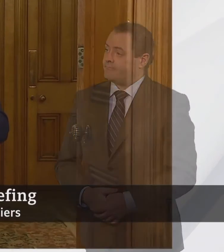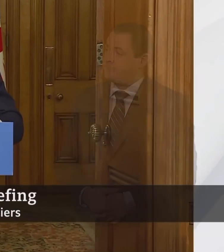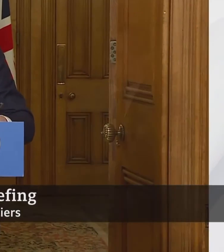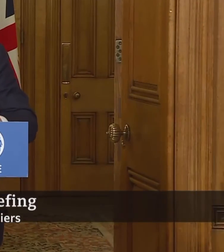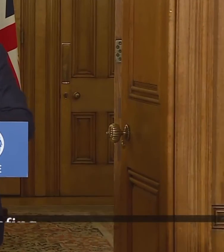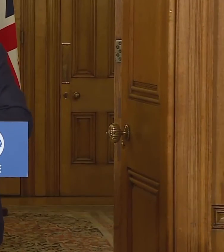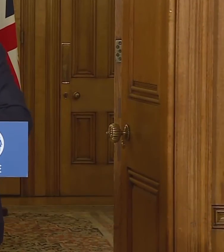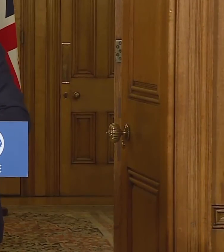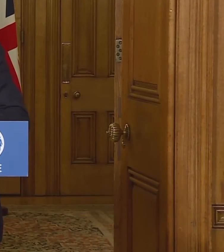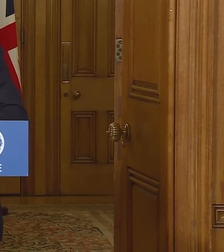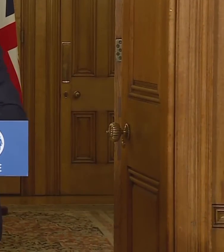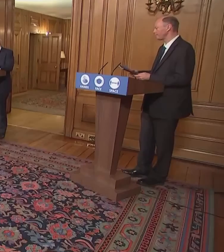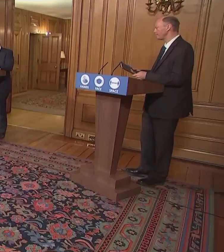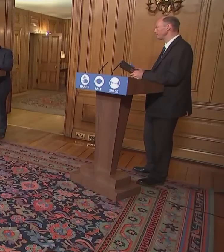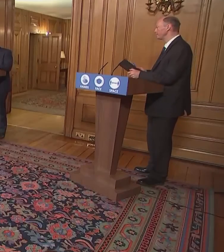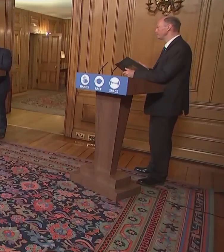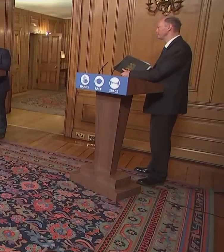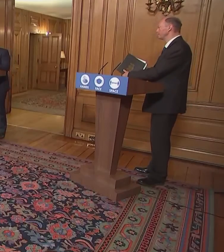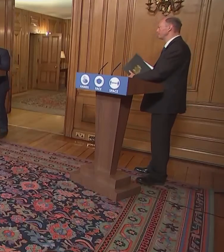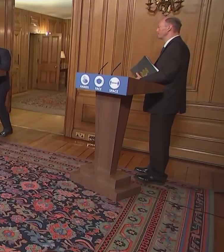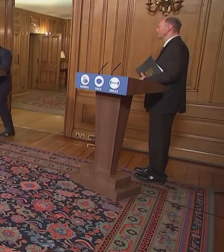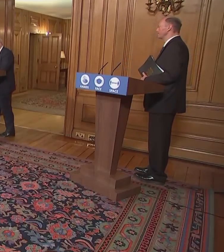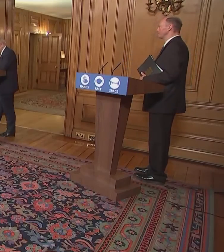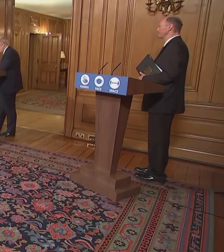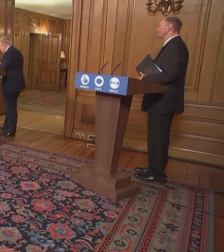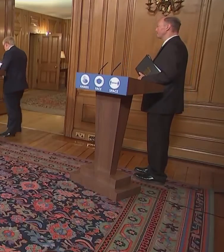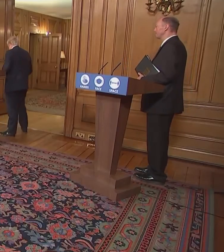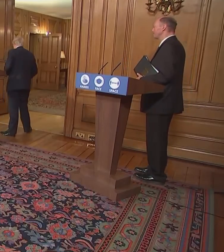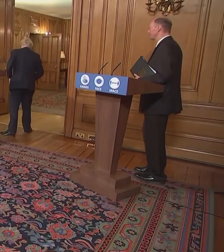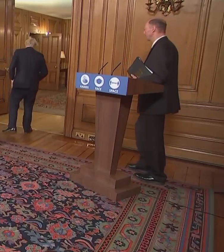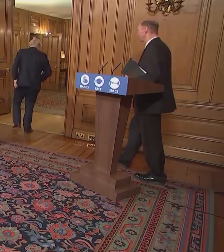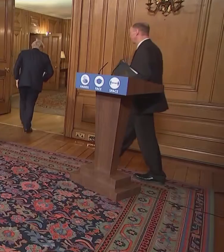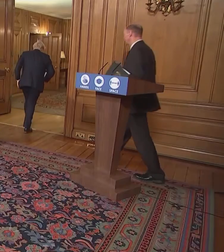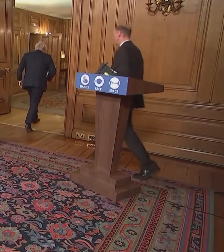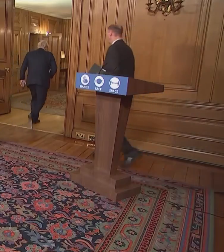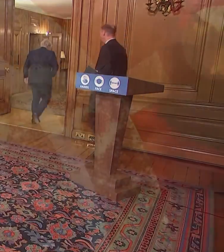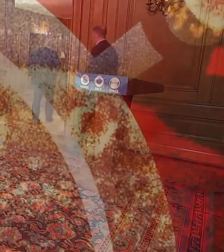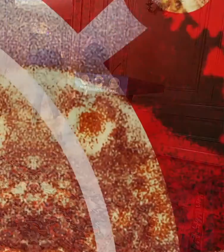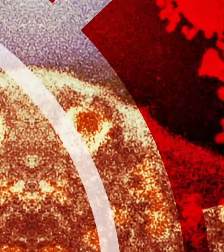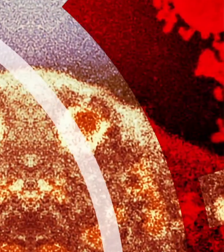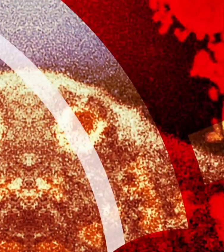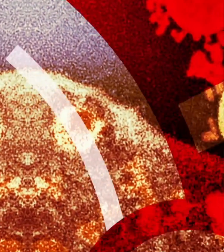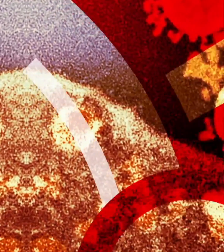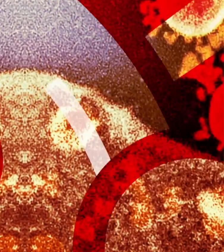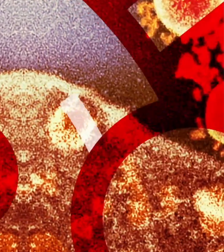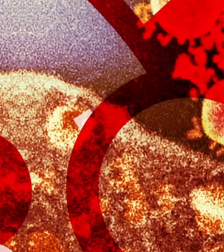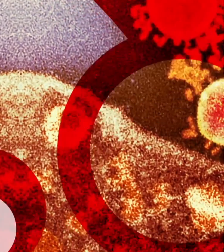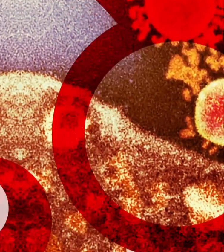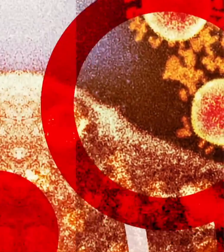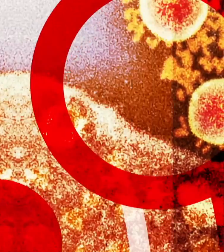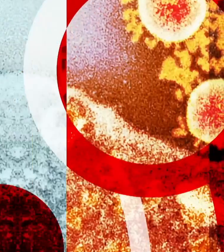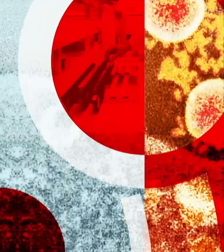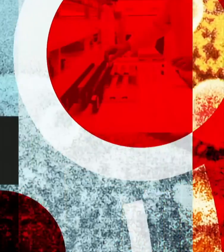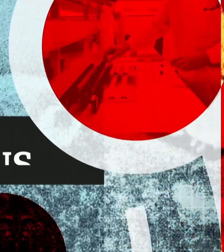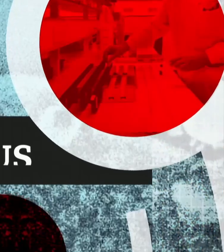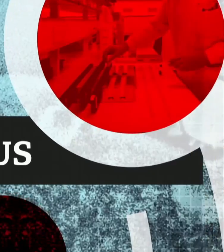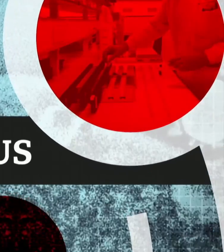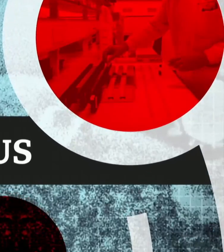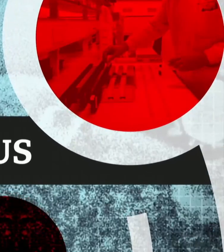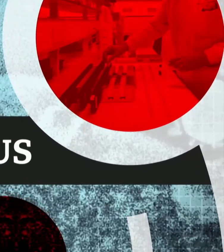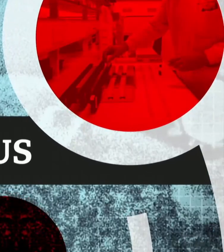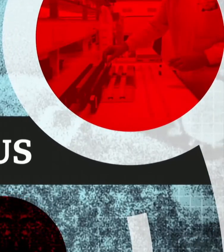Prime Minister freshly out of self-isolation, of course, bringing to an end that latest down.